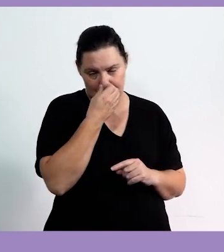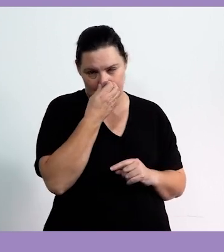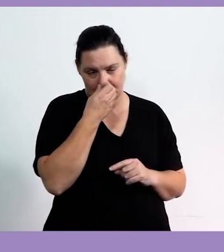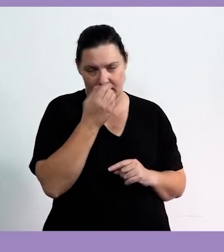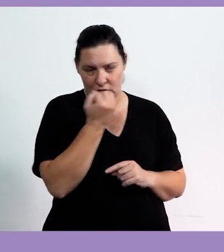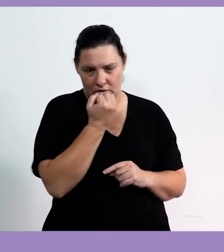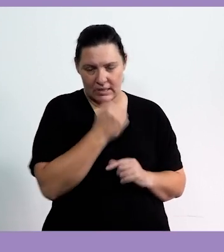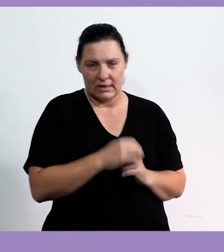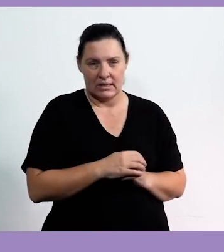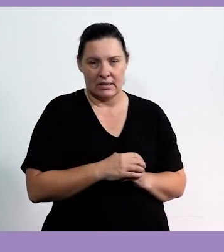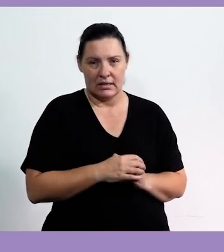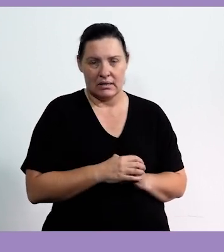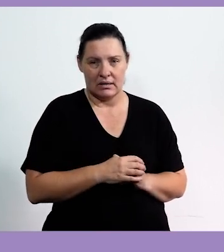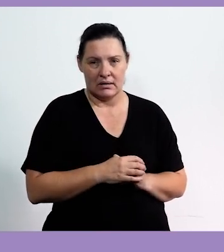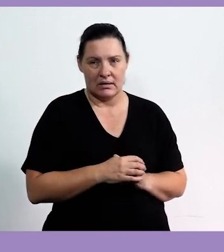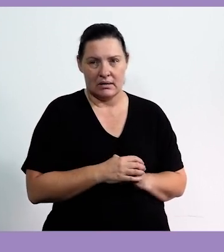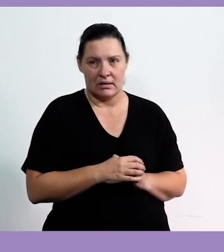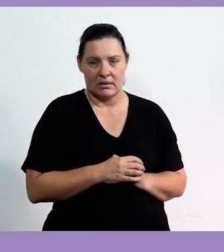by,